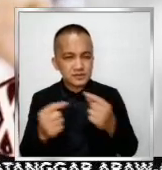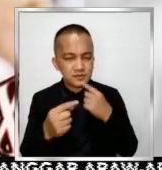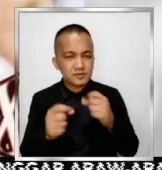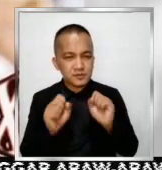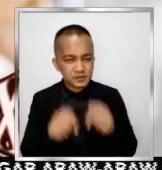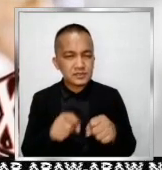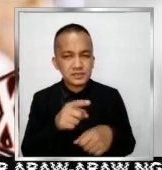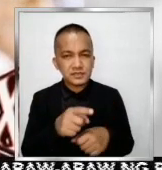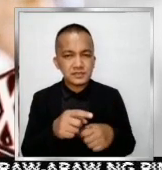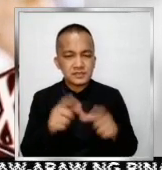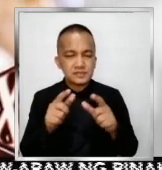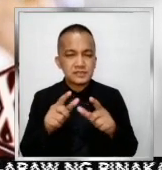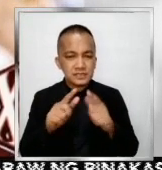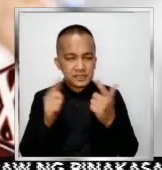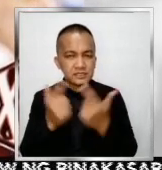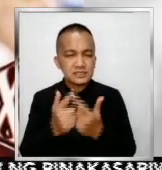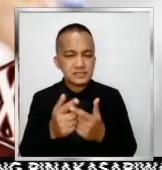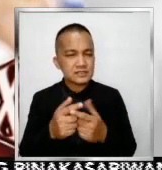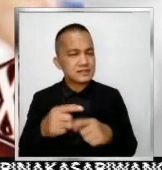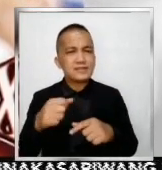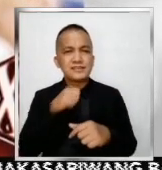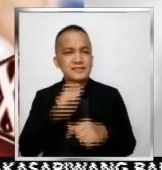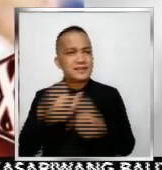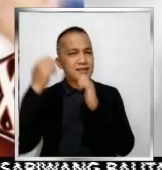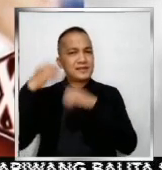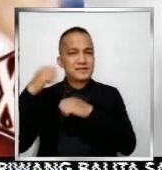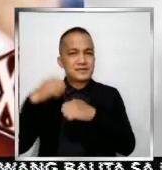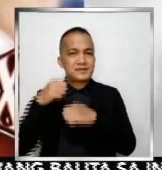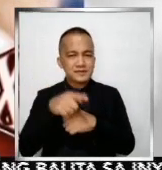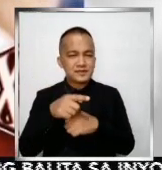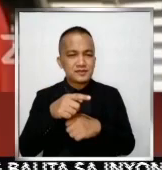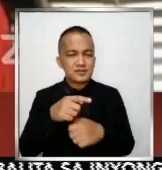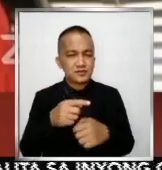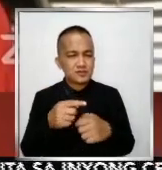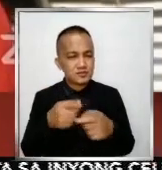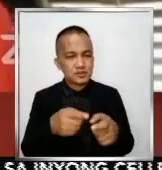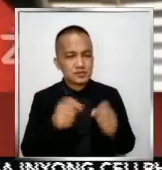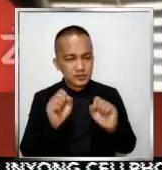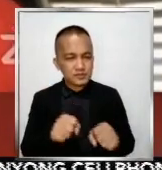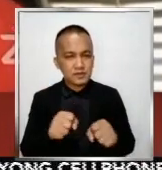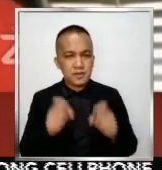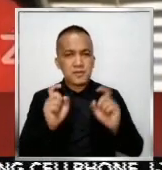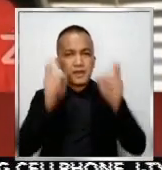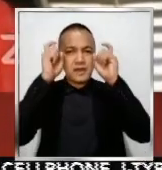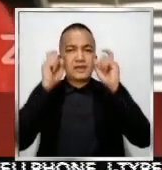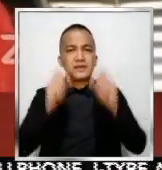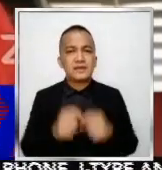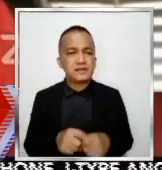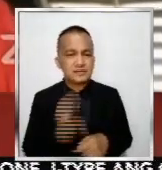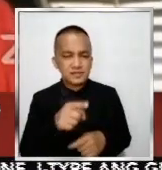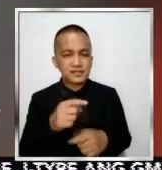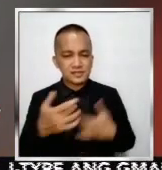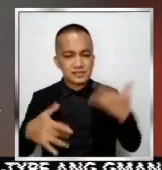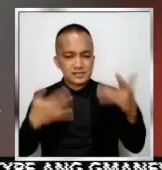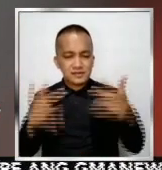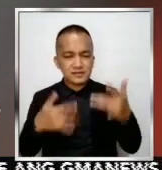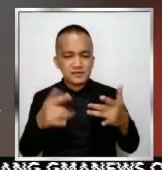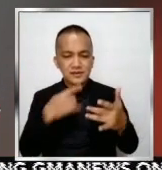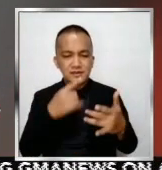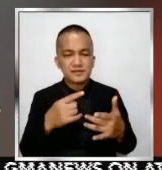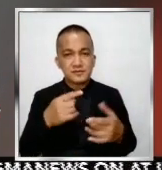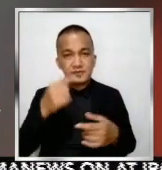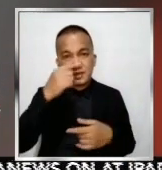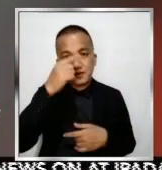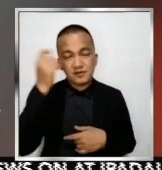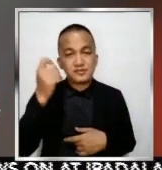before, but I didn't expect that it would grow this fast, and I'm just really excited just because, you know,